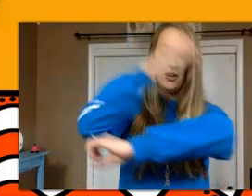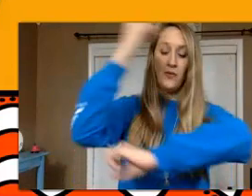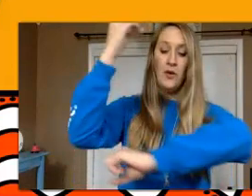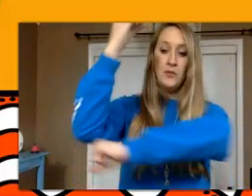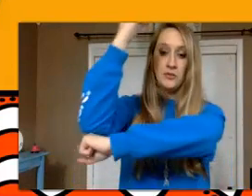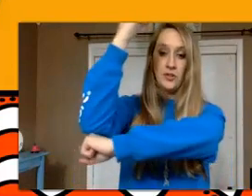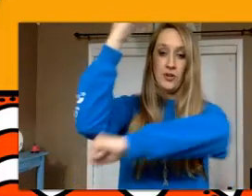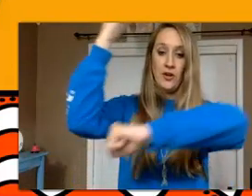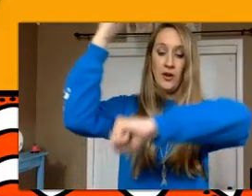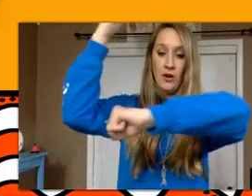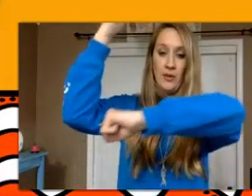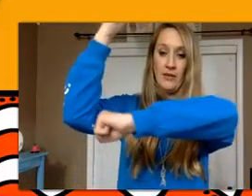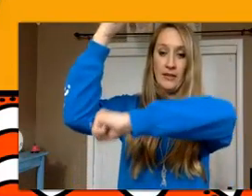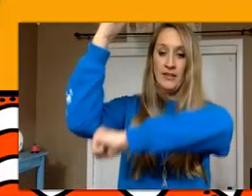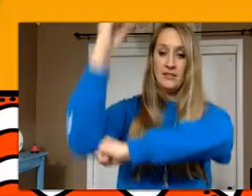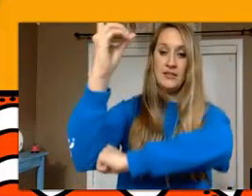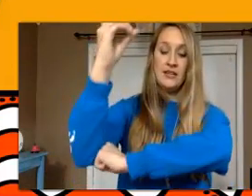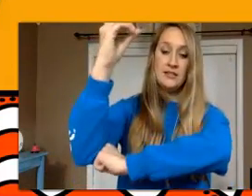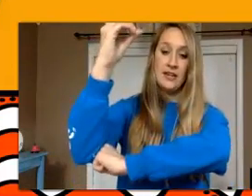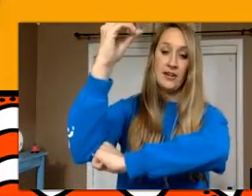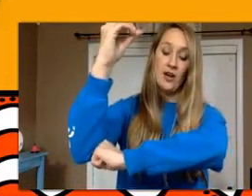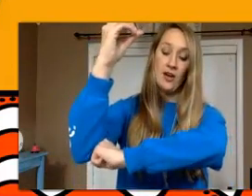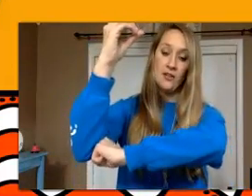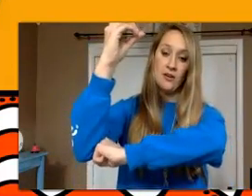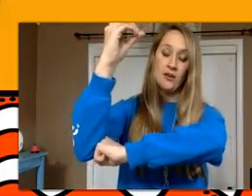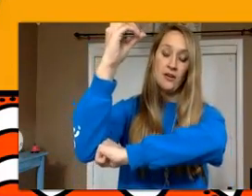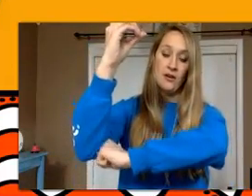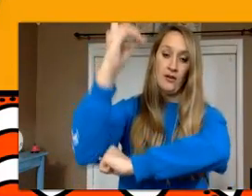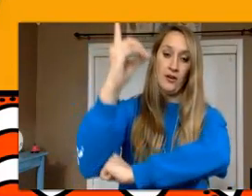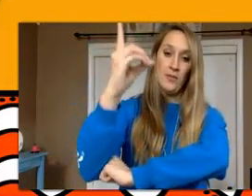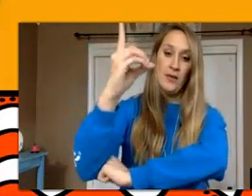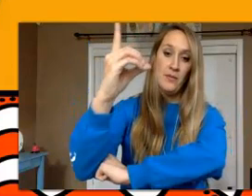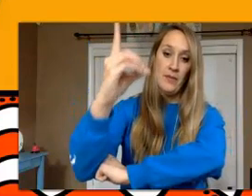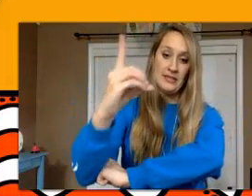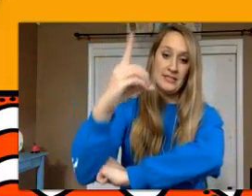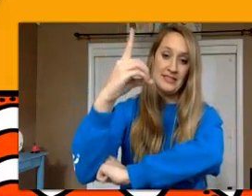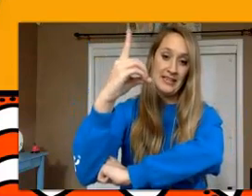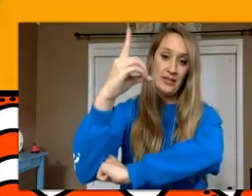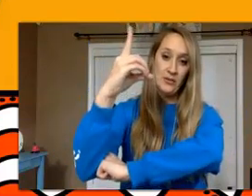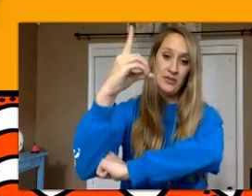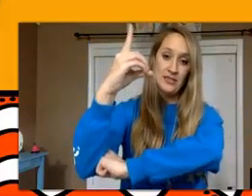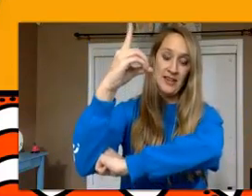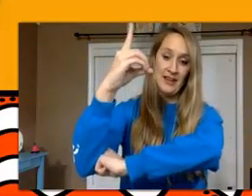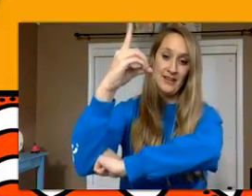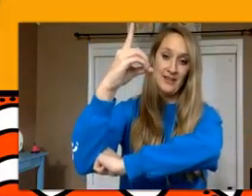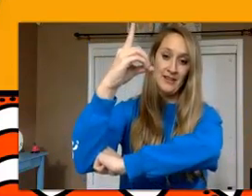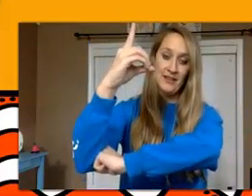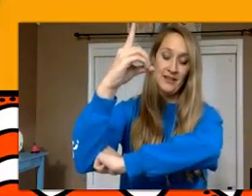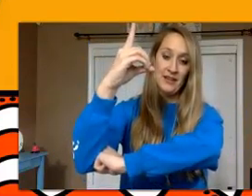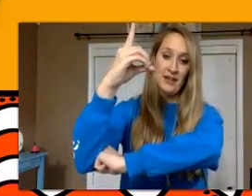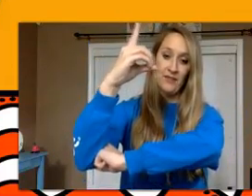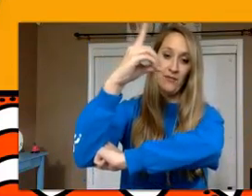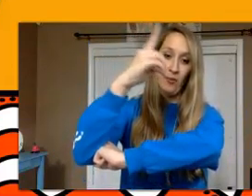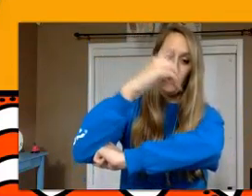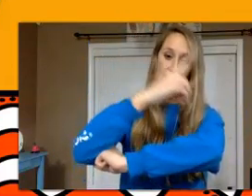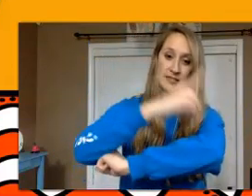okay, so put your arm out like this, take your other arm, make a D with this hand,